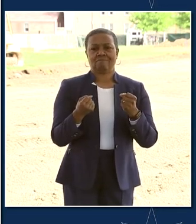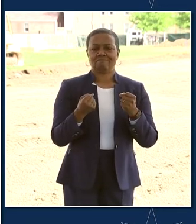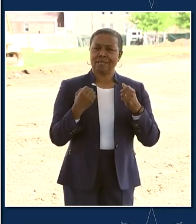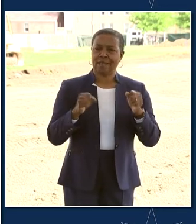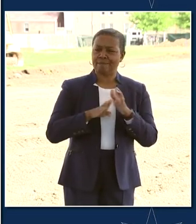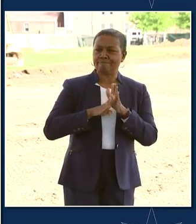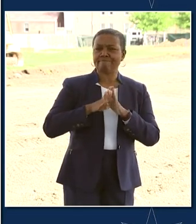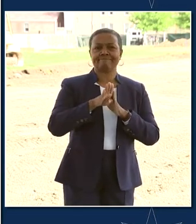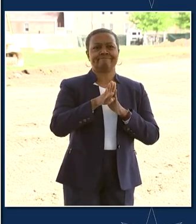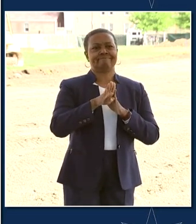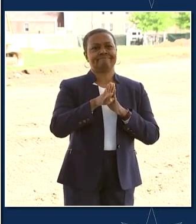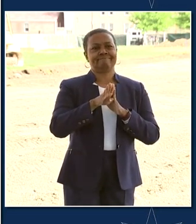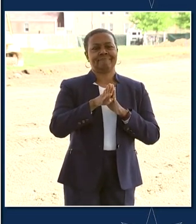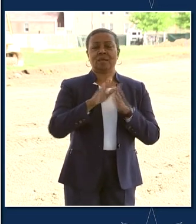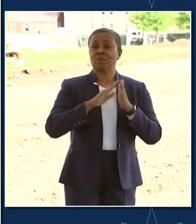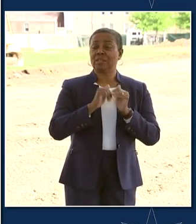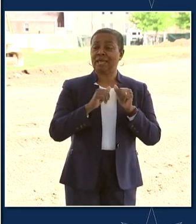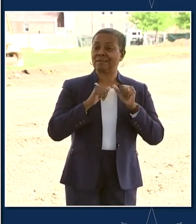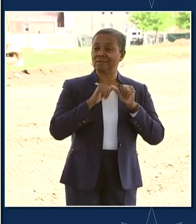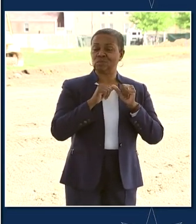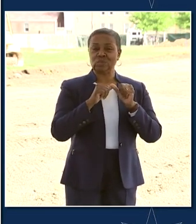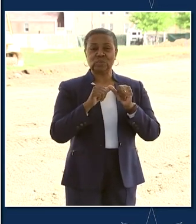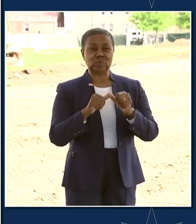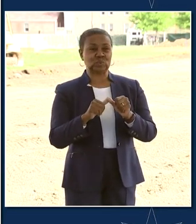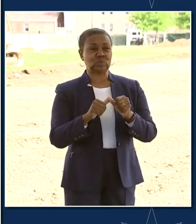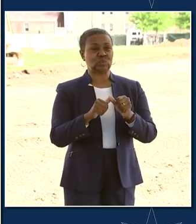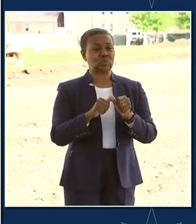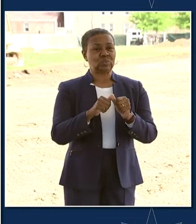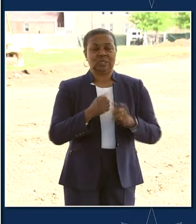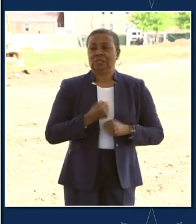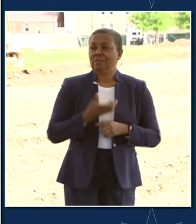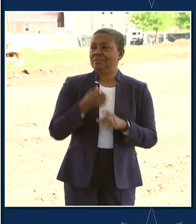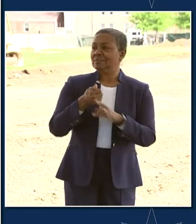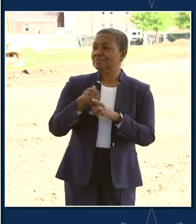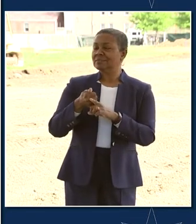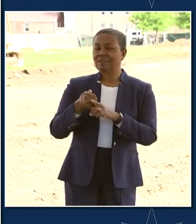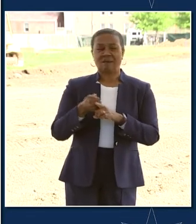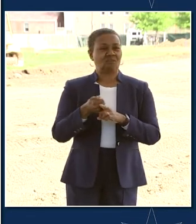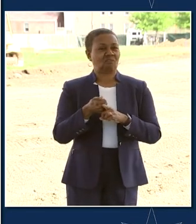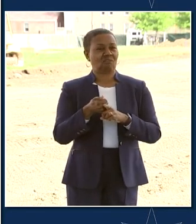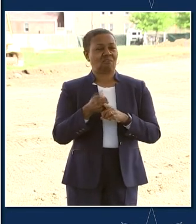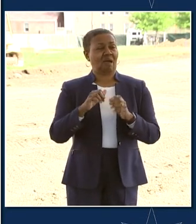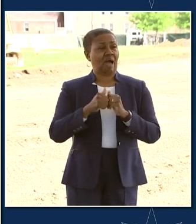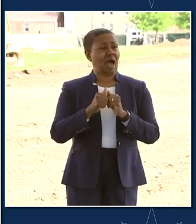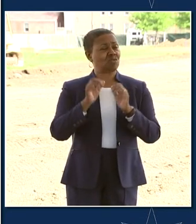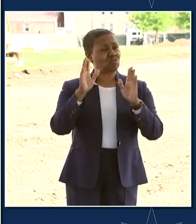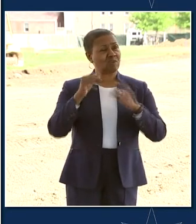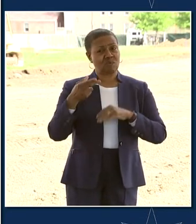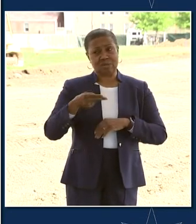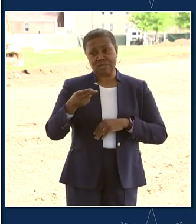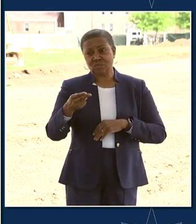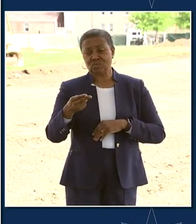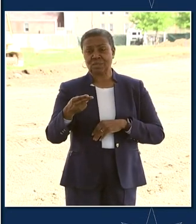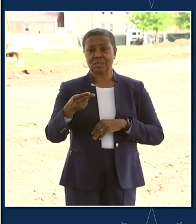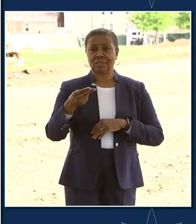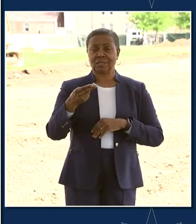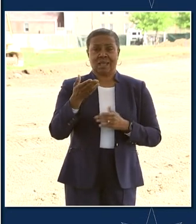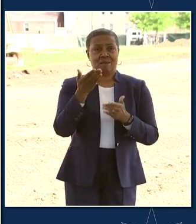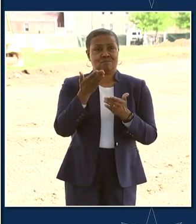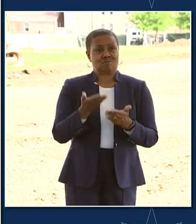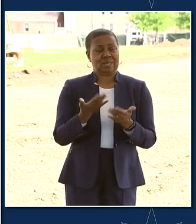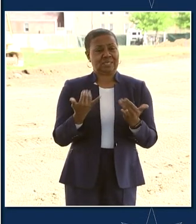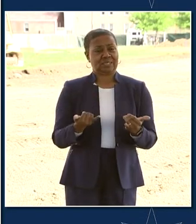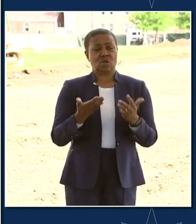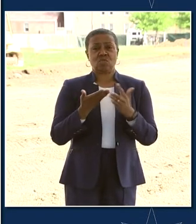resilient. A community that continues to express itself in its wonderful history and present